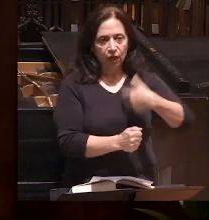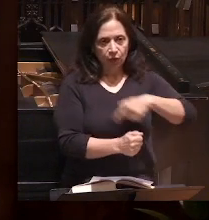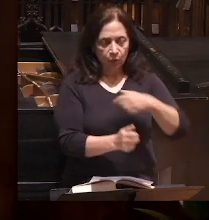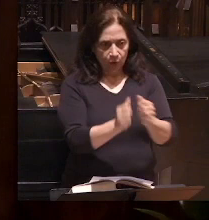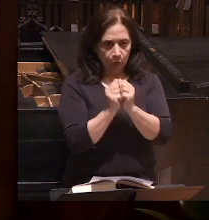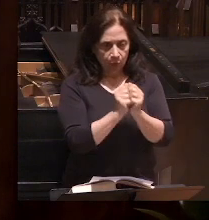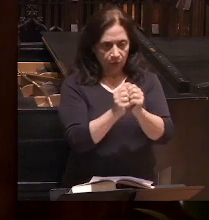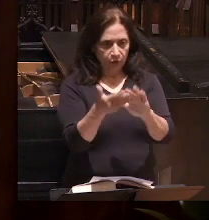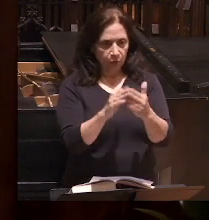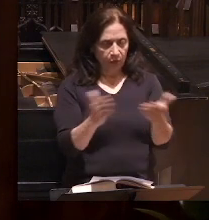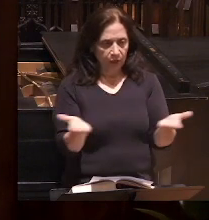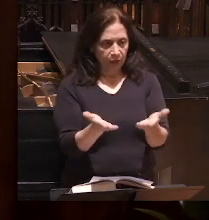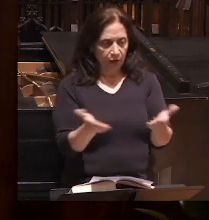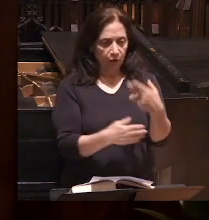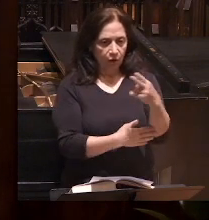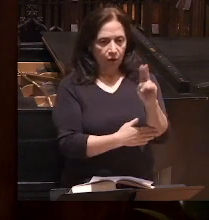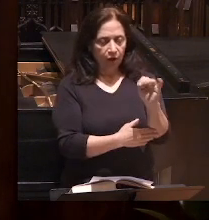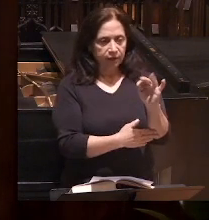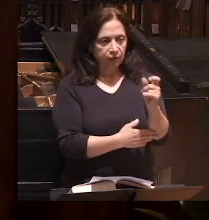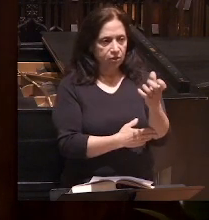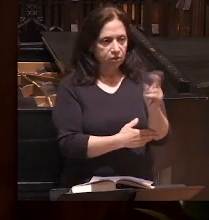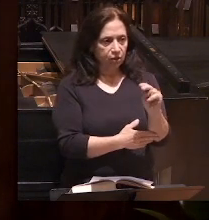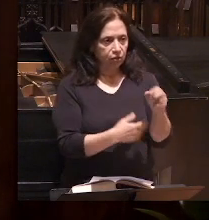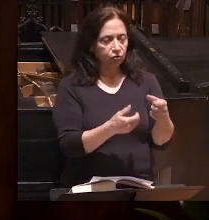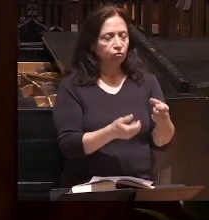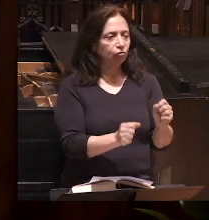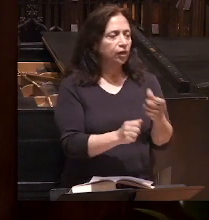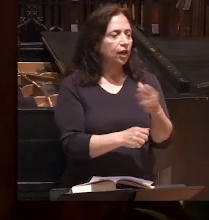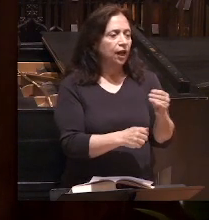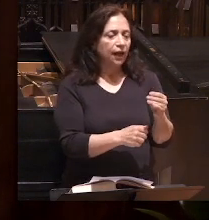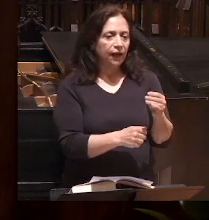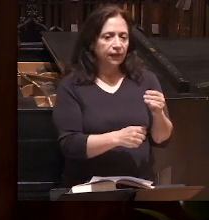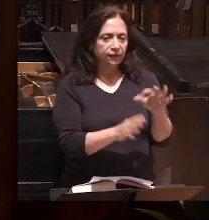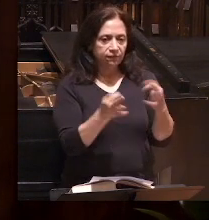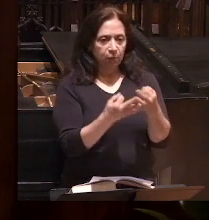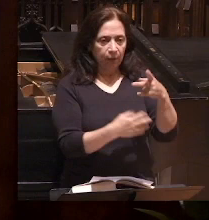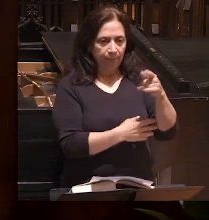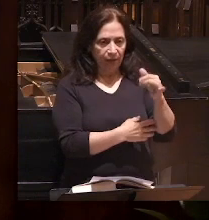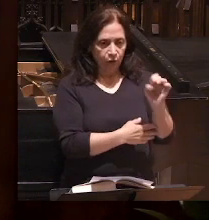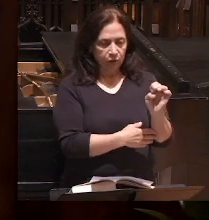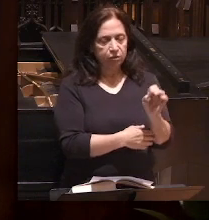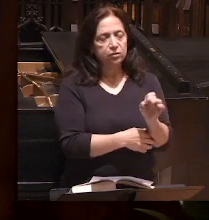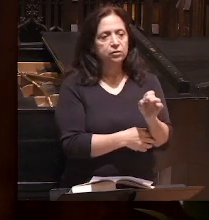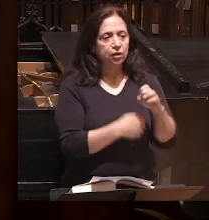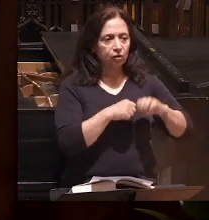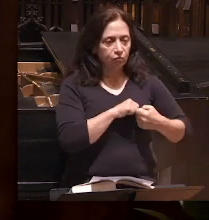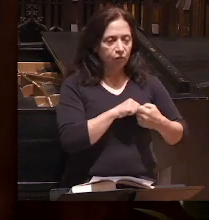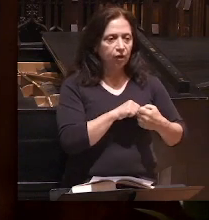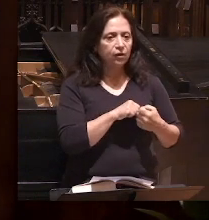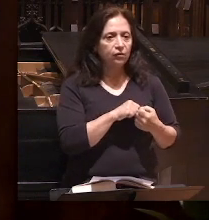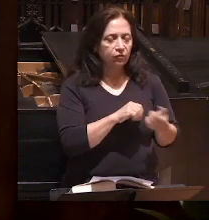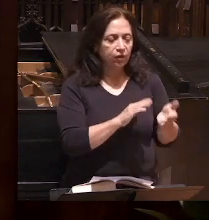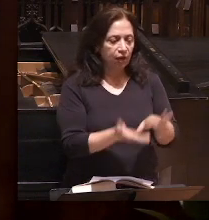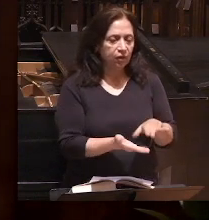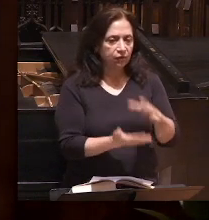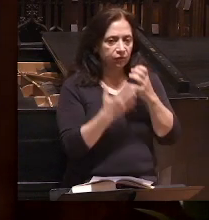the community here on Huntington Street and with the Pierce family as they grieve the loss of their